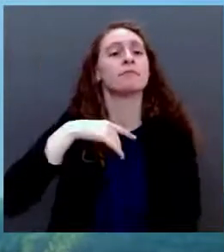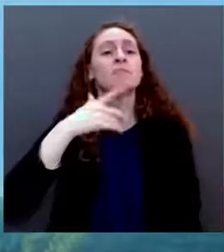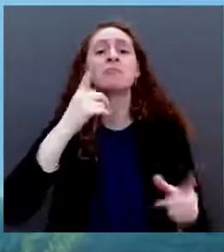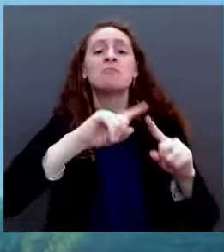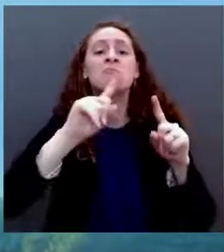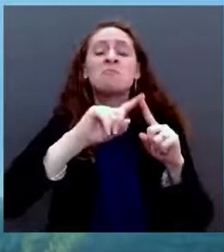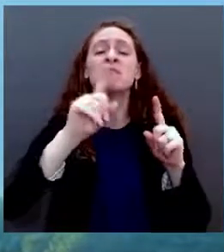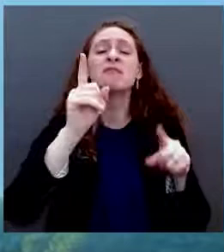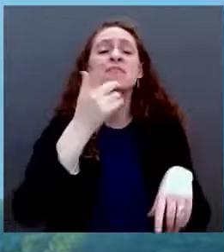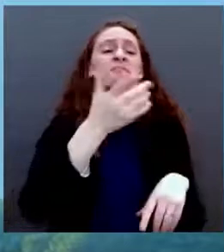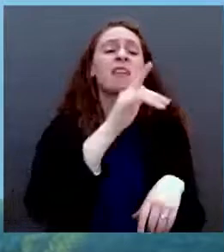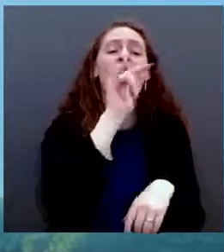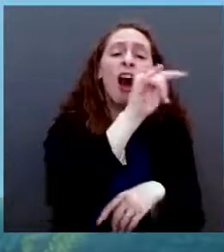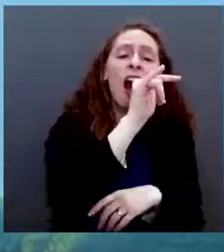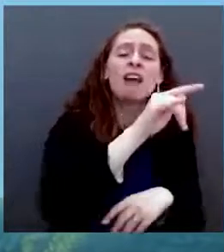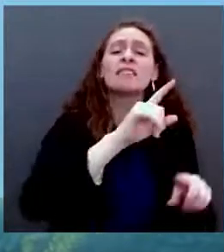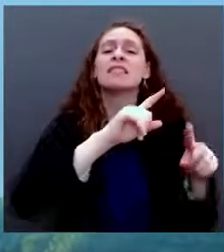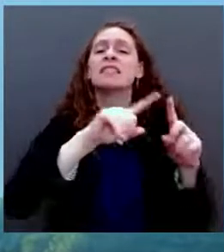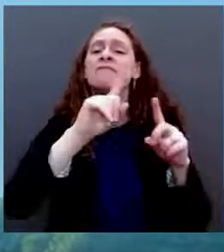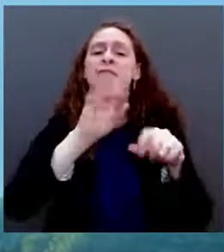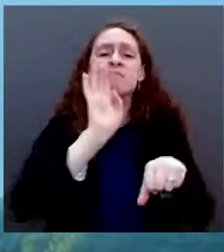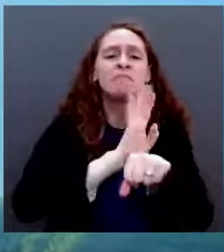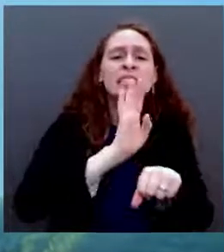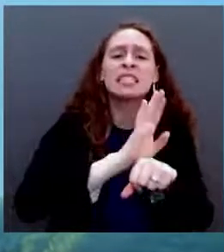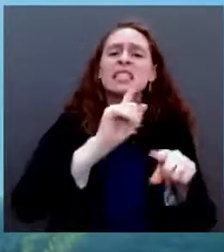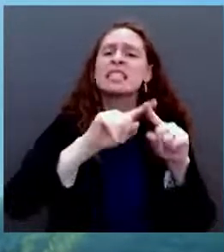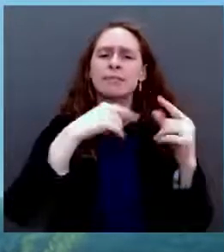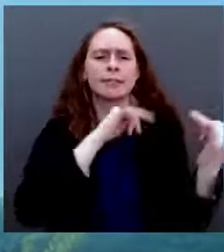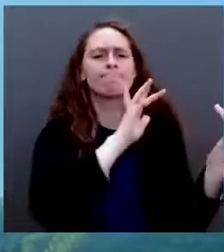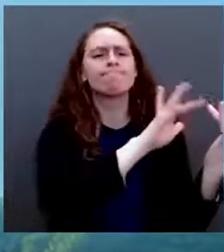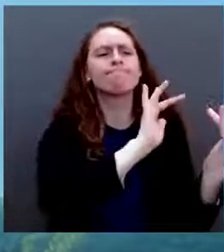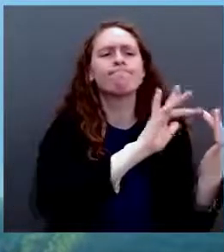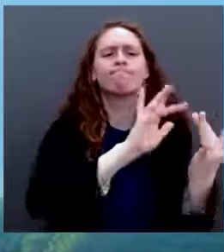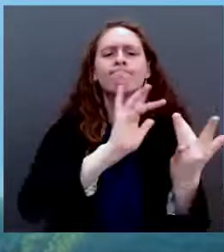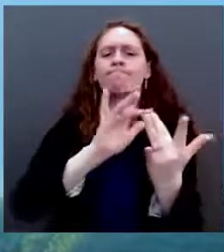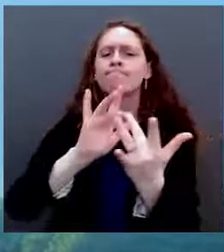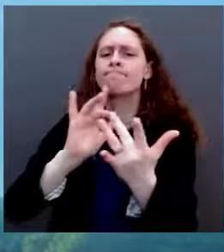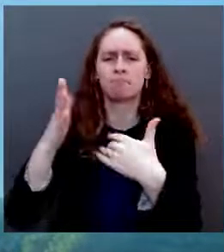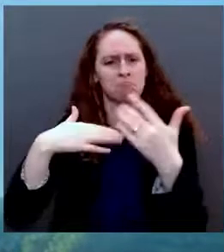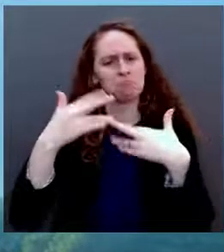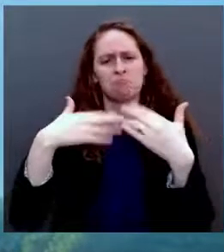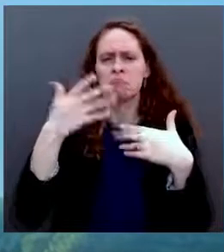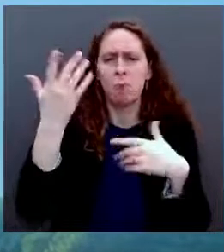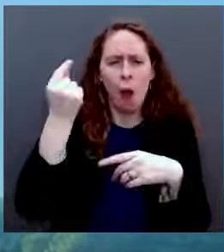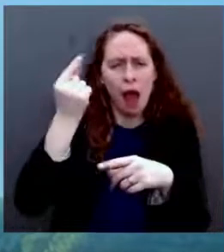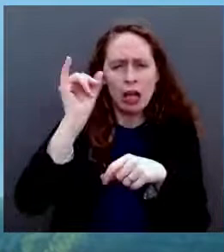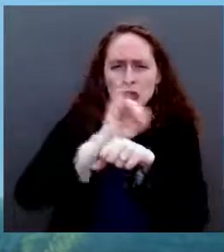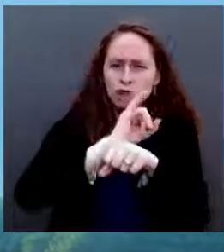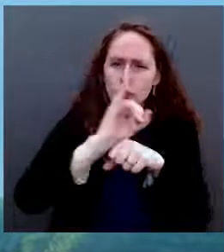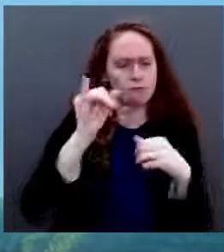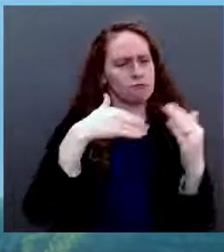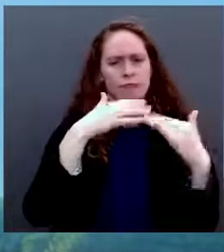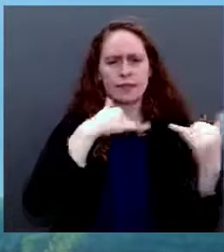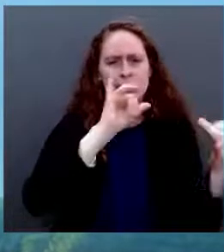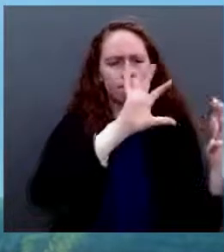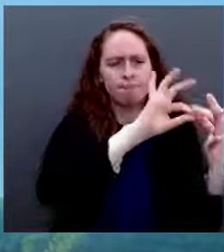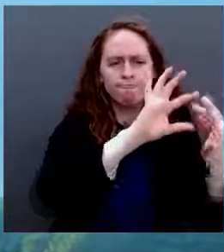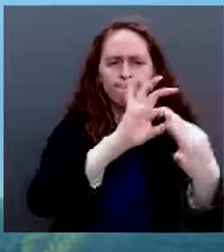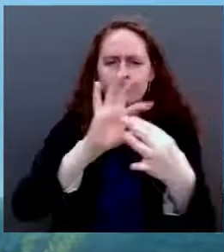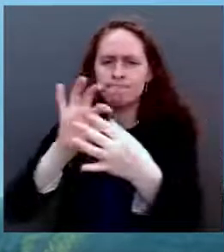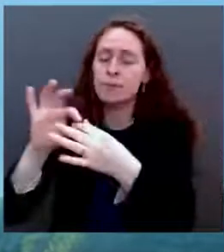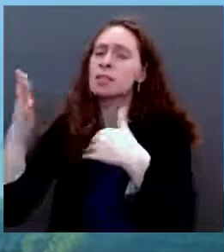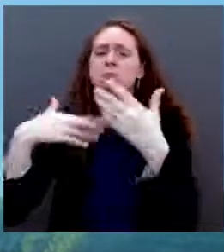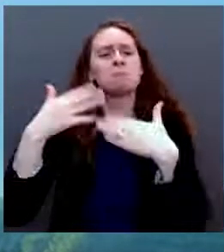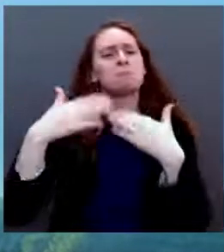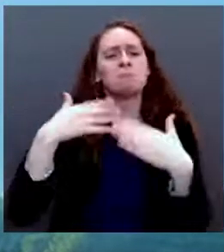matter the industry, no matter the company, and no matter the individual. The work that we do, especially the work that we do